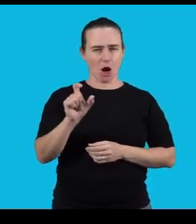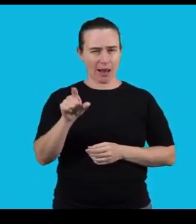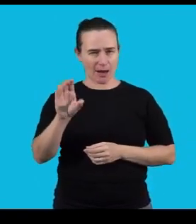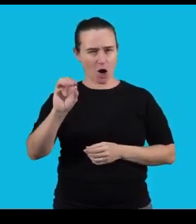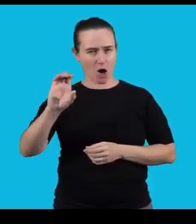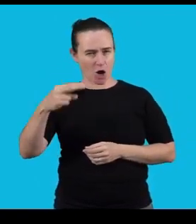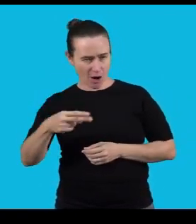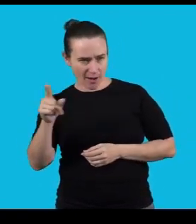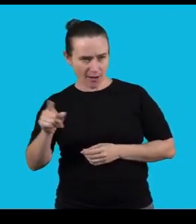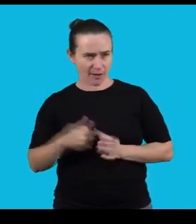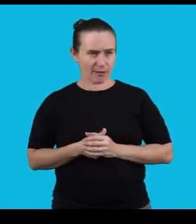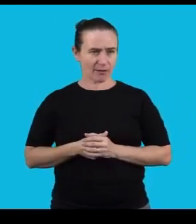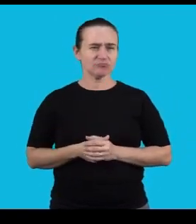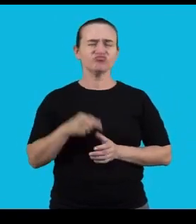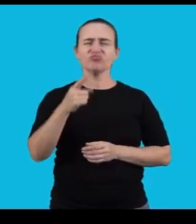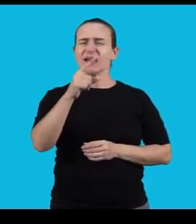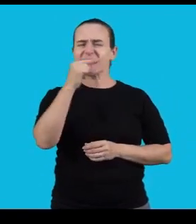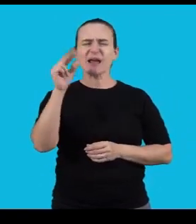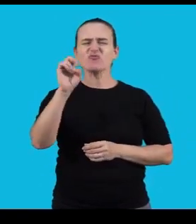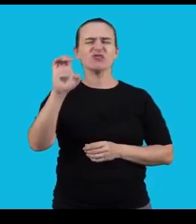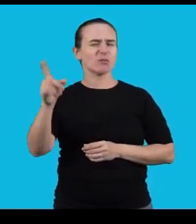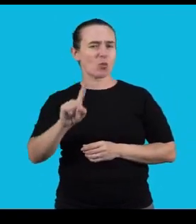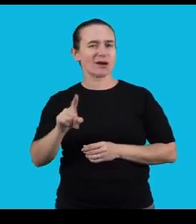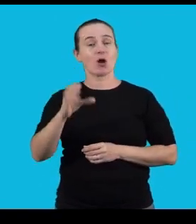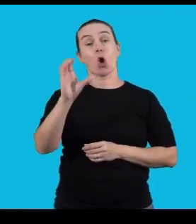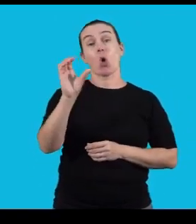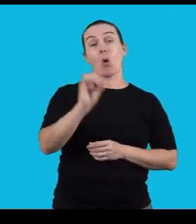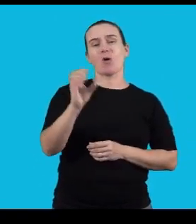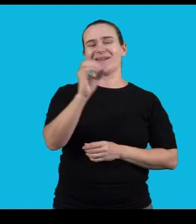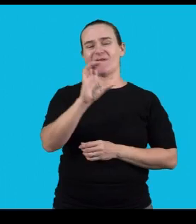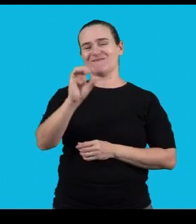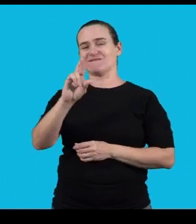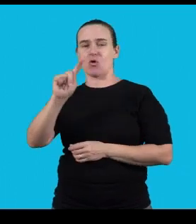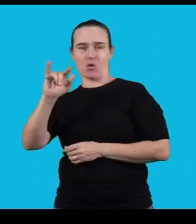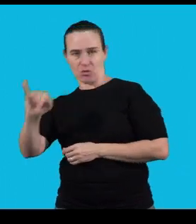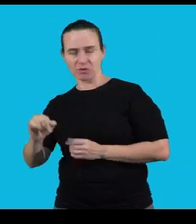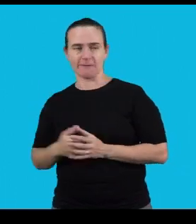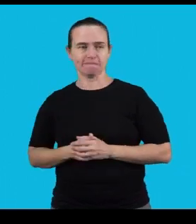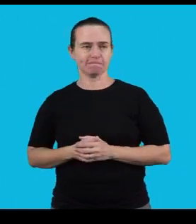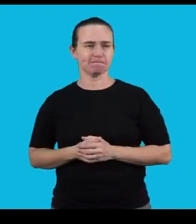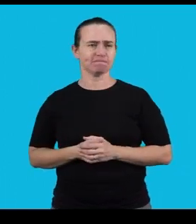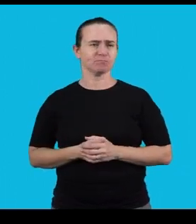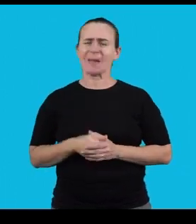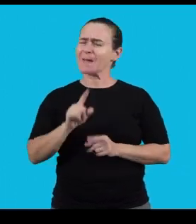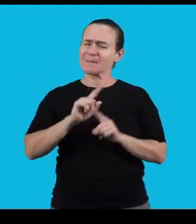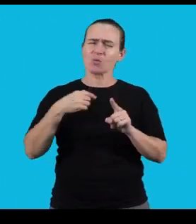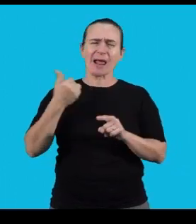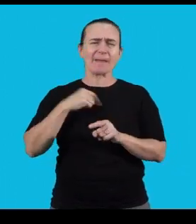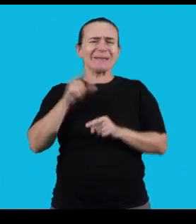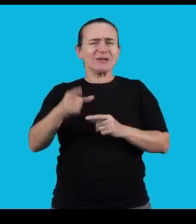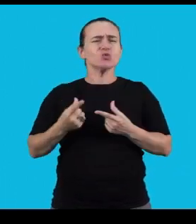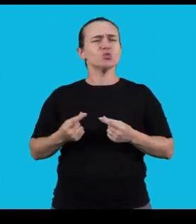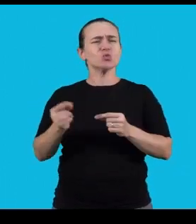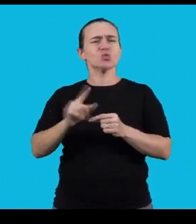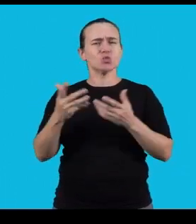is the name of the receptors, by the way? It's the organ of Corti. But we are looking for the function